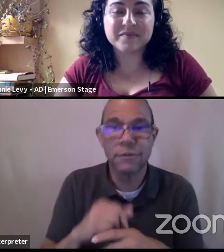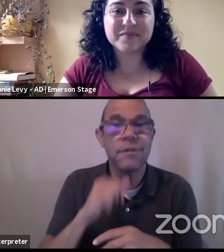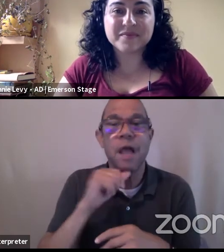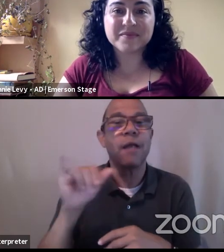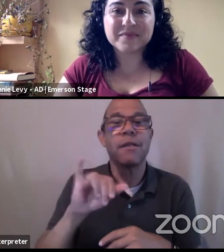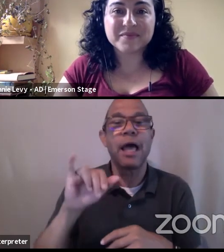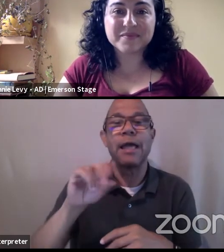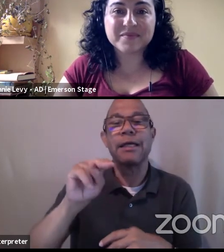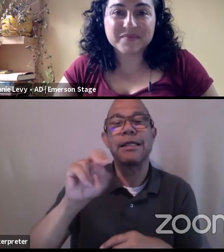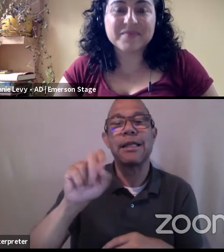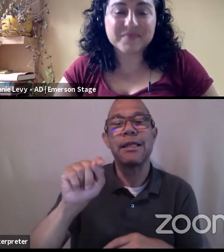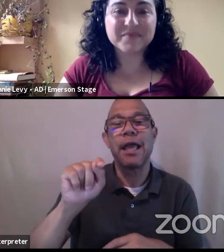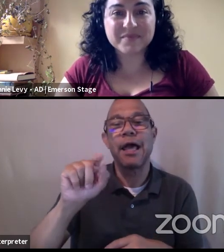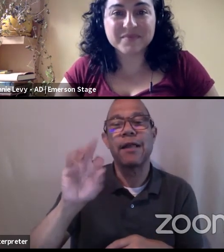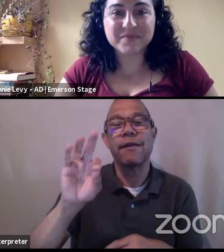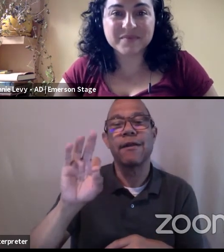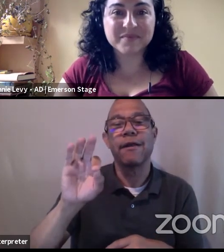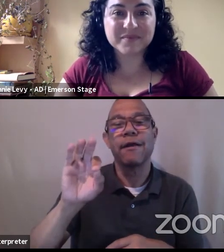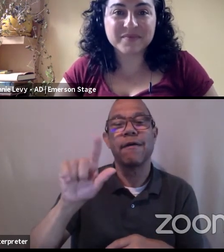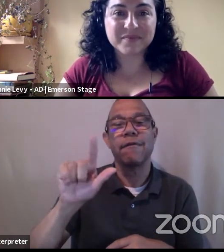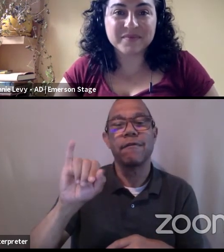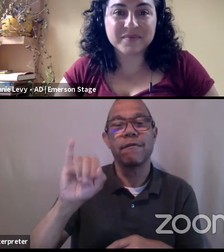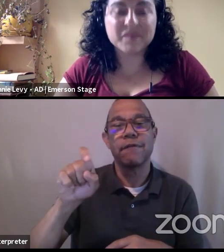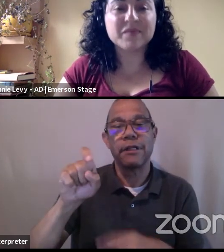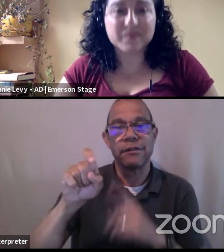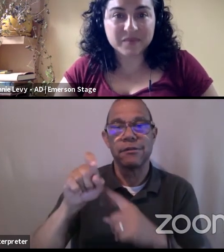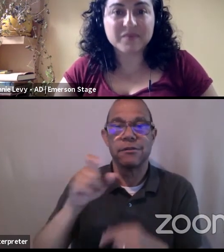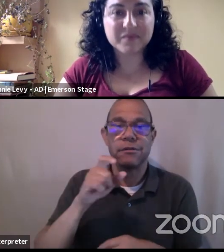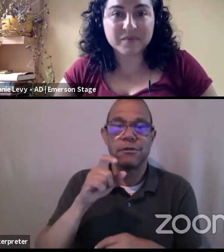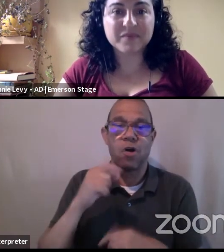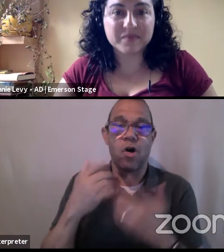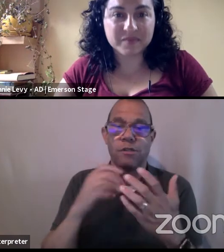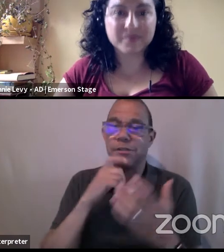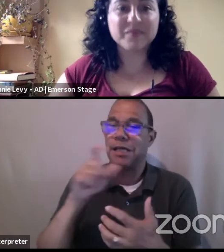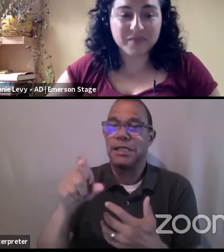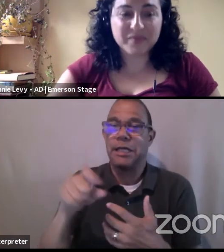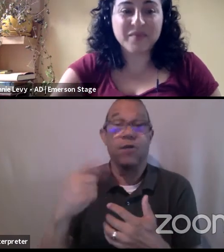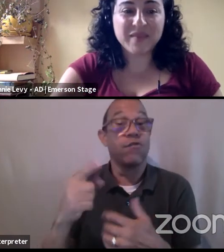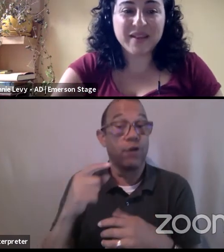you're not necessarily needed for the film to work.